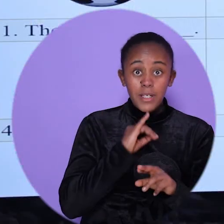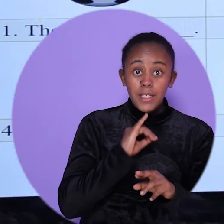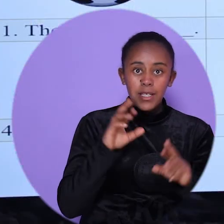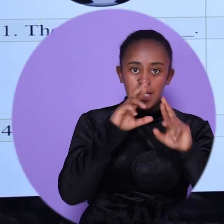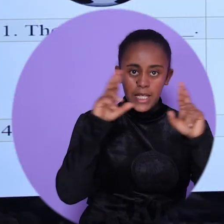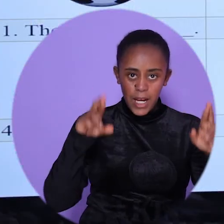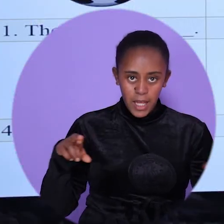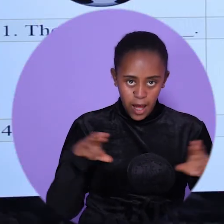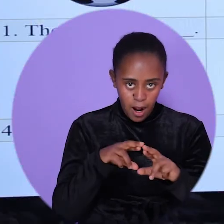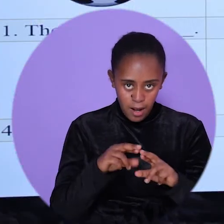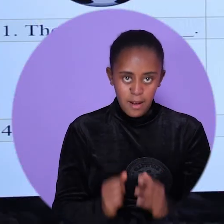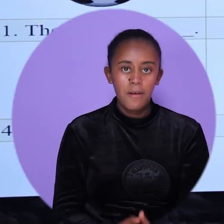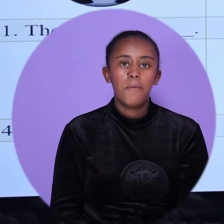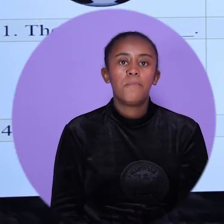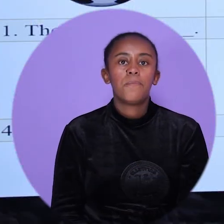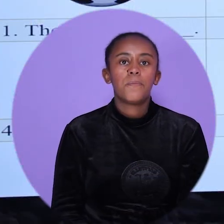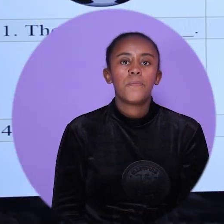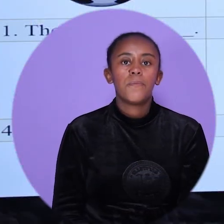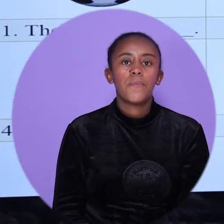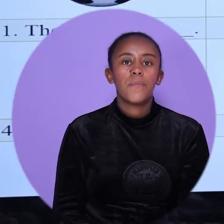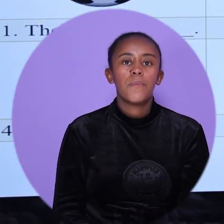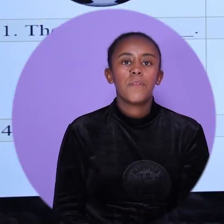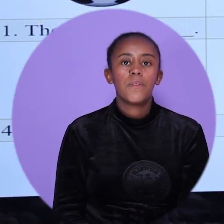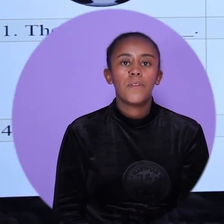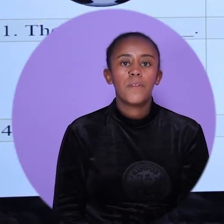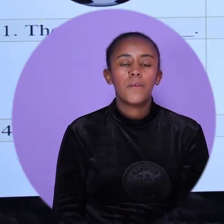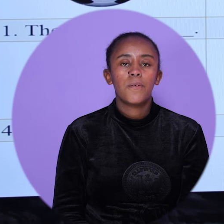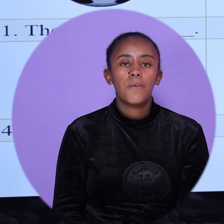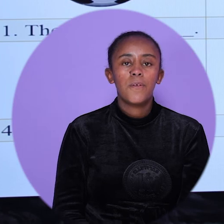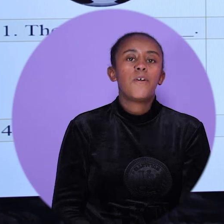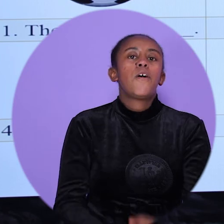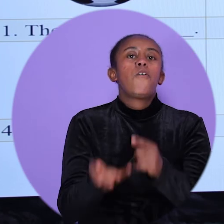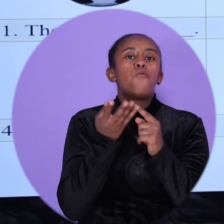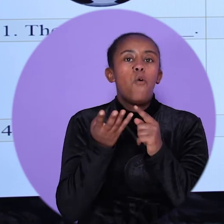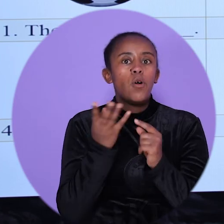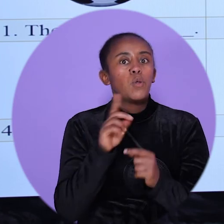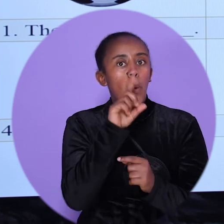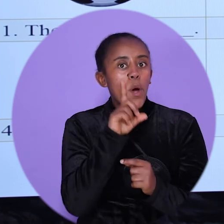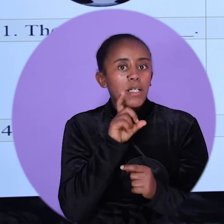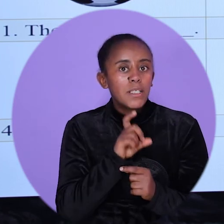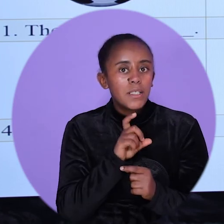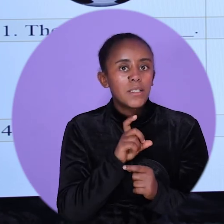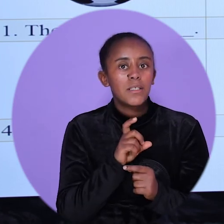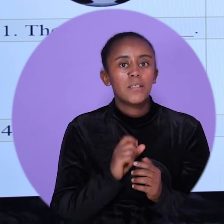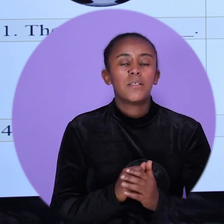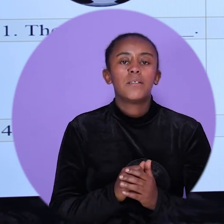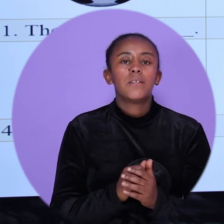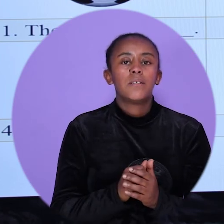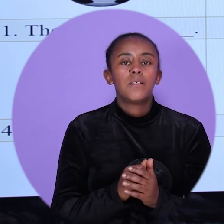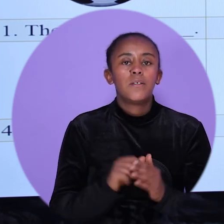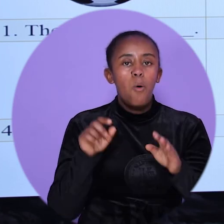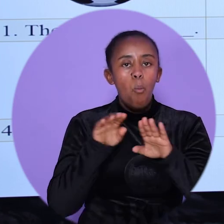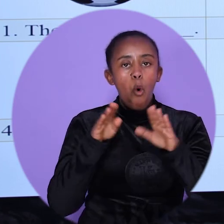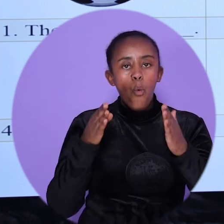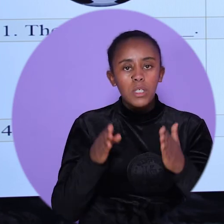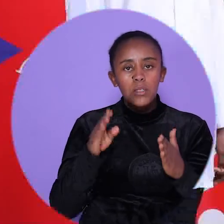The board is rectangle. Let us go to the fourth question, students. The fourth question, it says the box is dash.